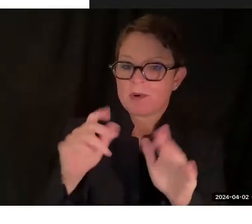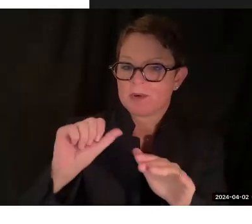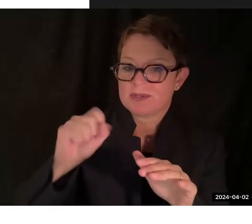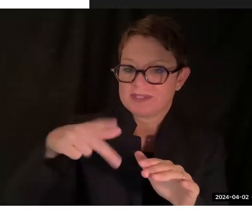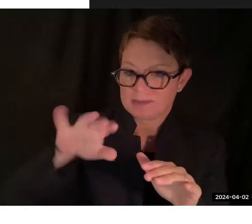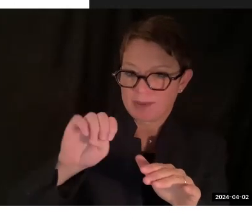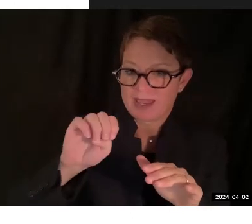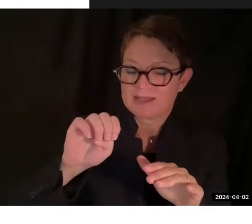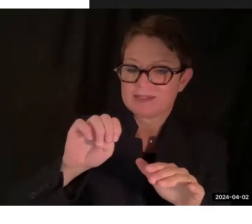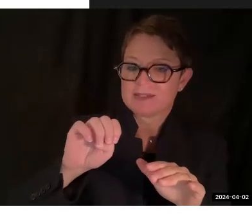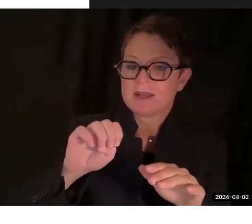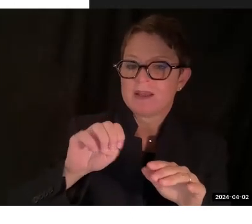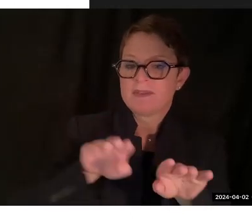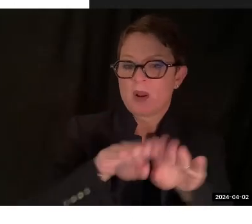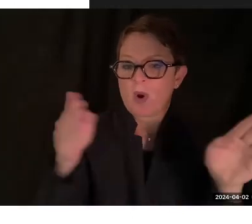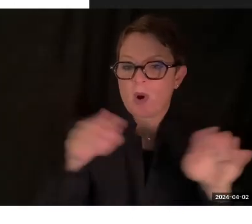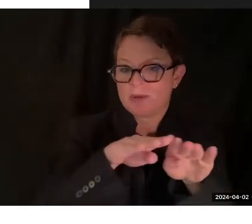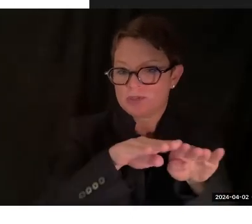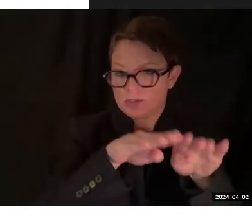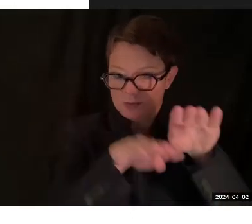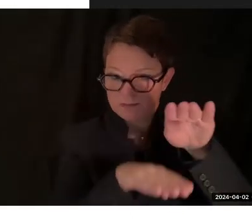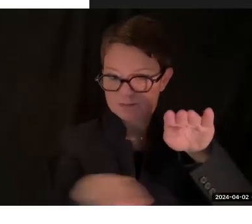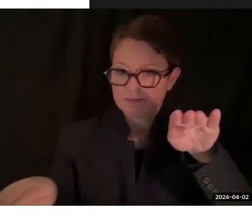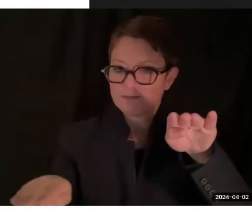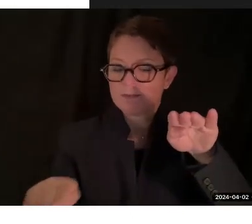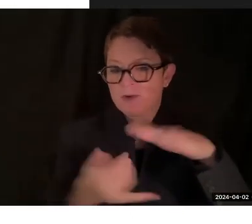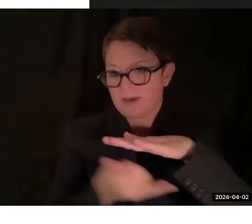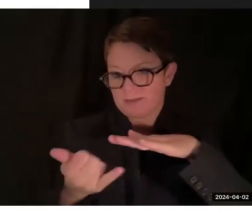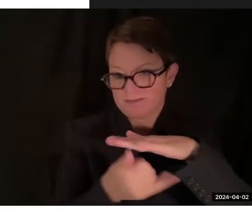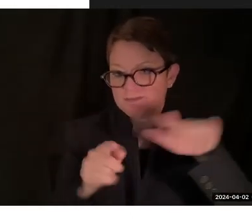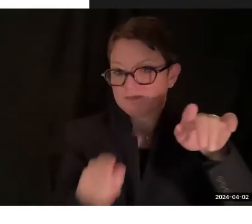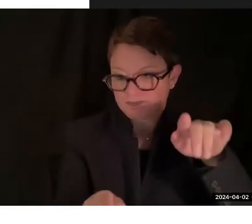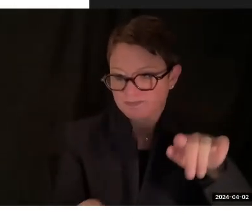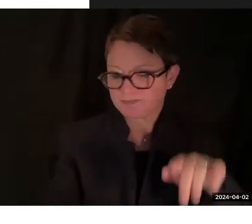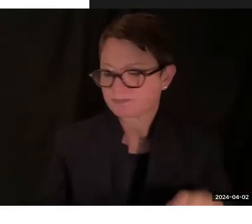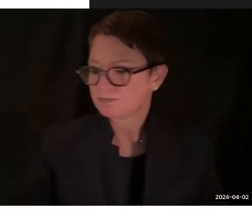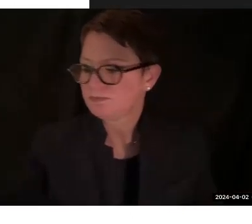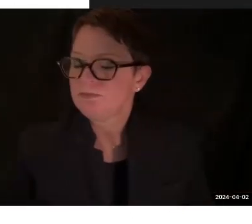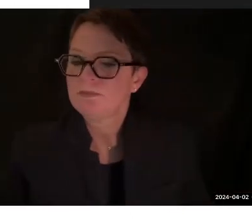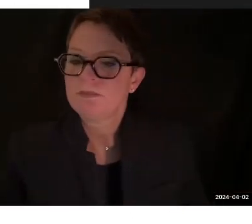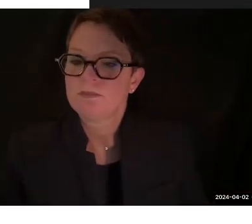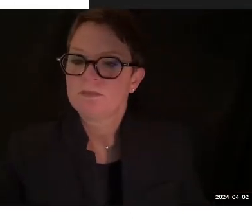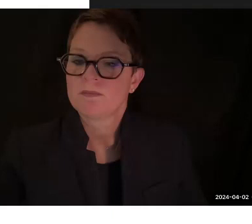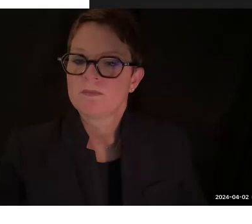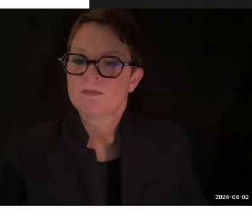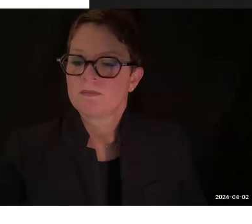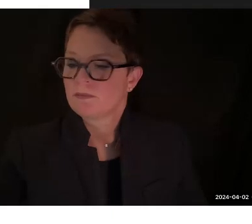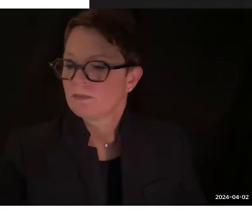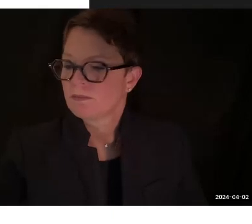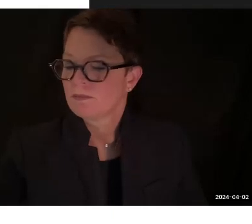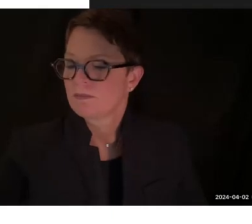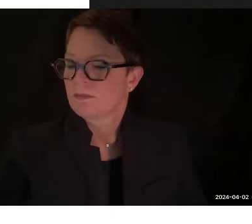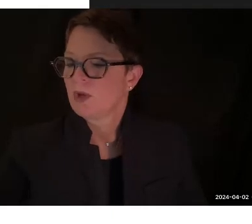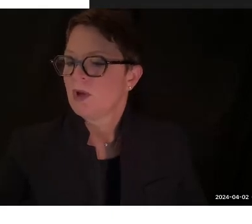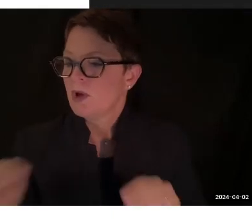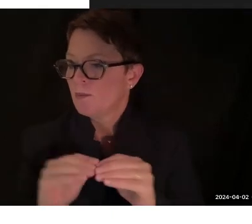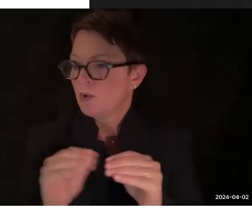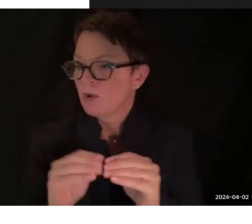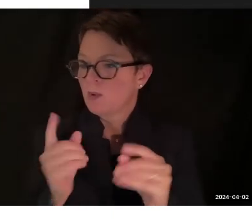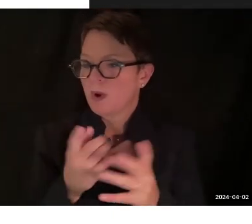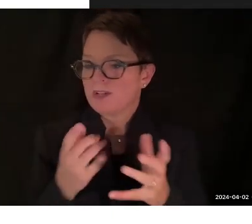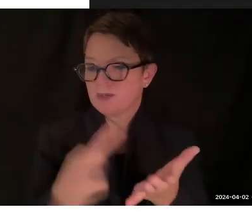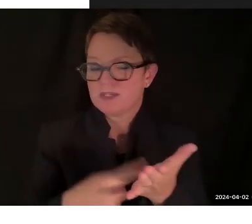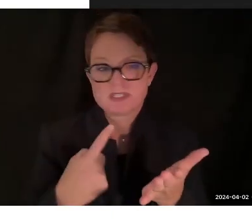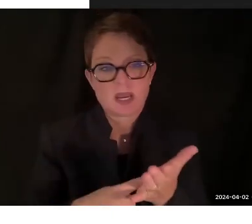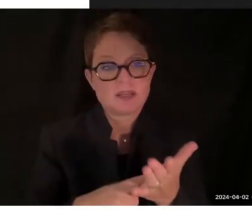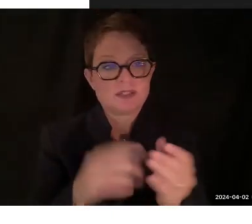that opens to the platform below. So one area we really wanted to discuss is the further refinement of the public